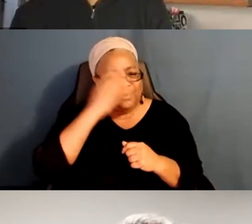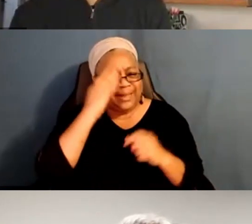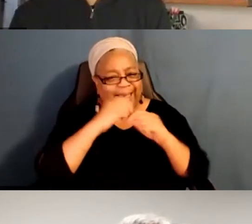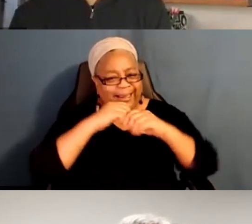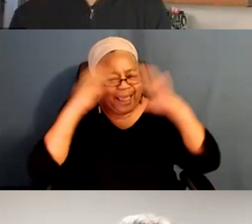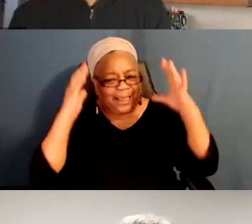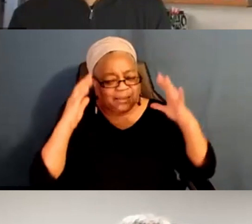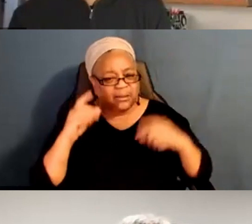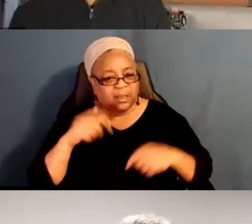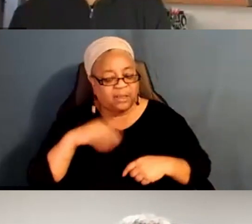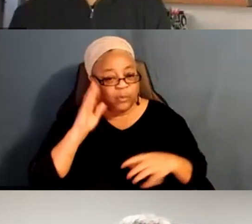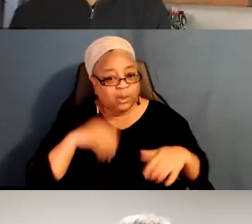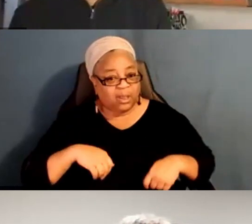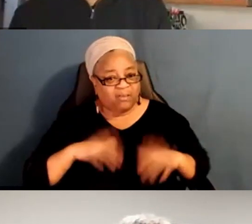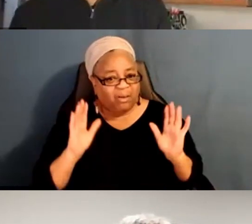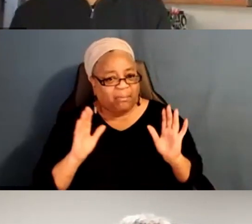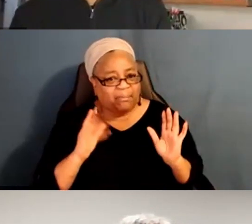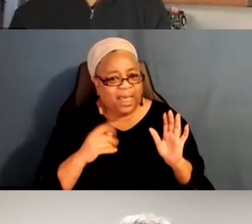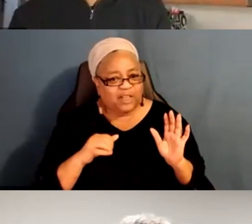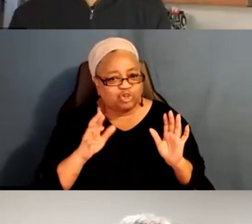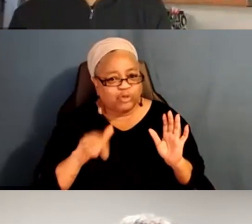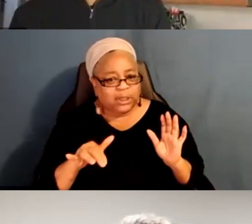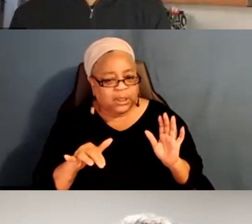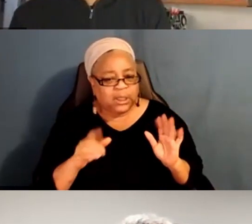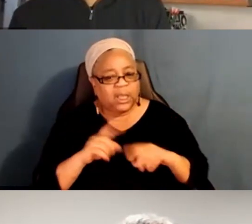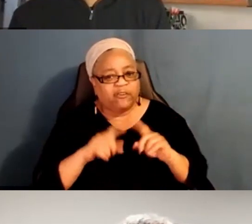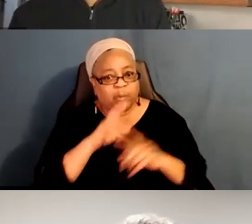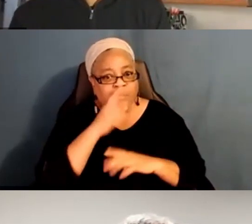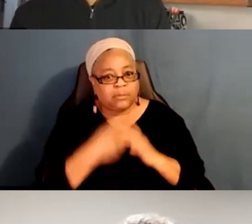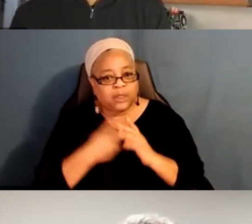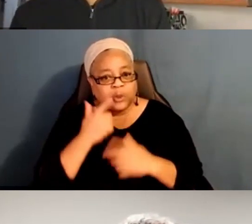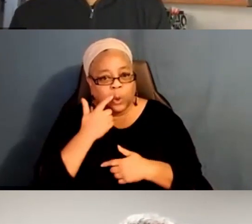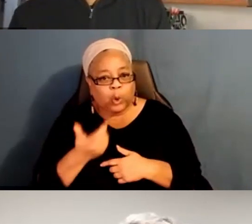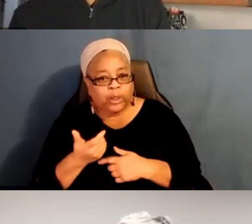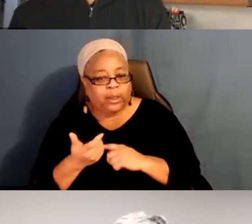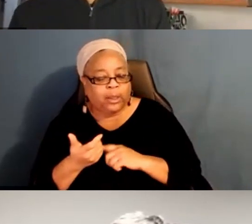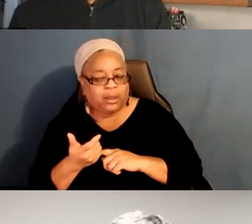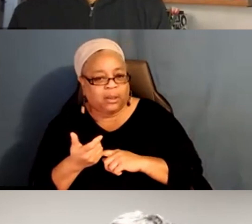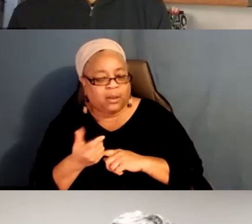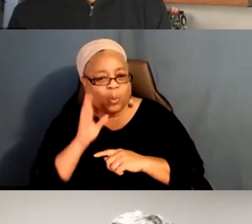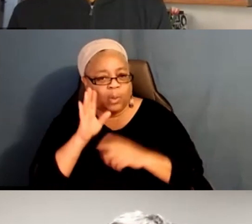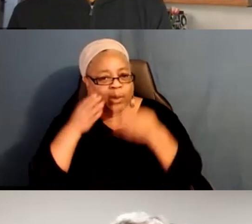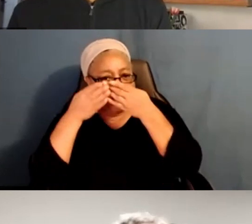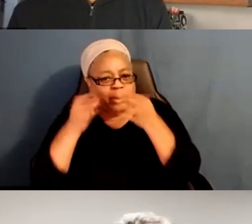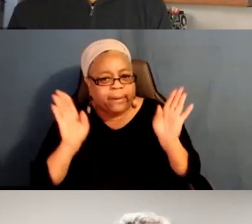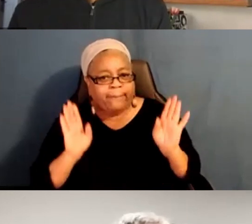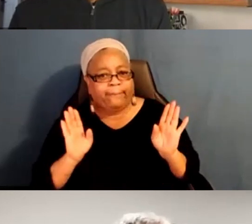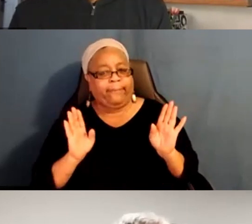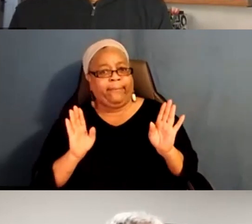ways of inhabiting the practice of looking might we open up, and where might that take us?